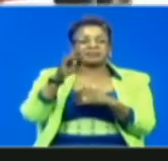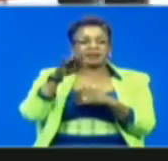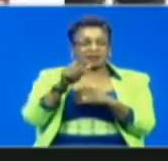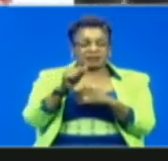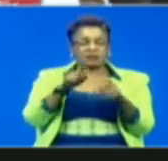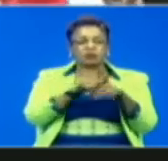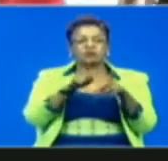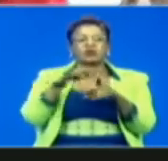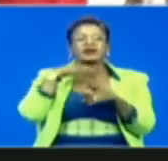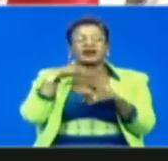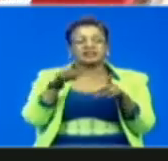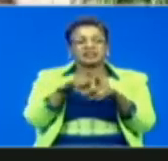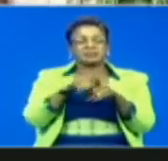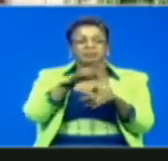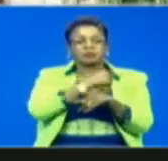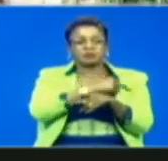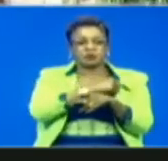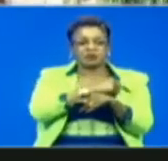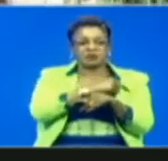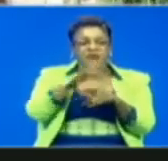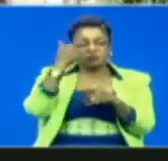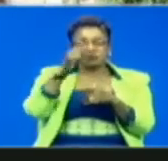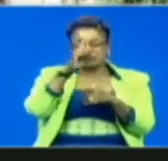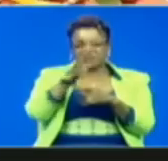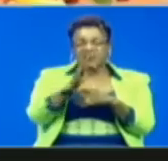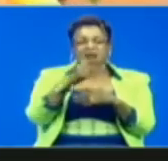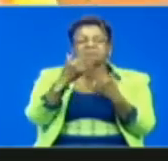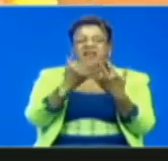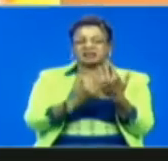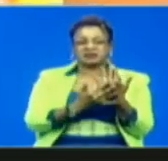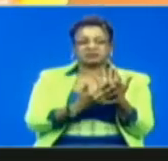also died at the same hospital due to severe bleeding.